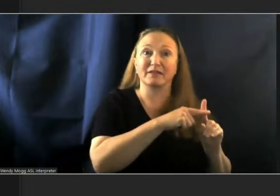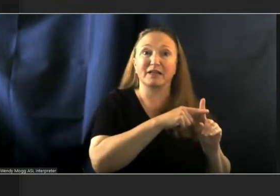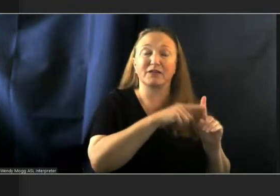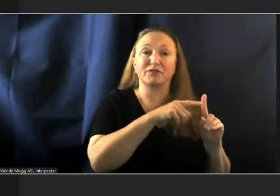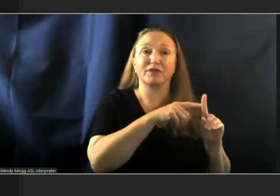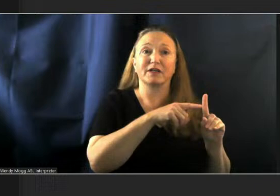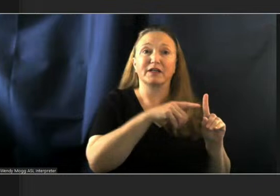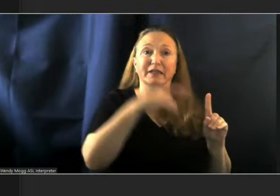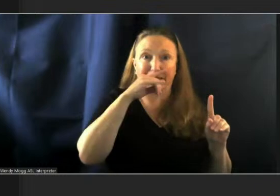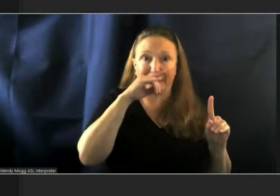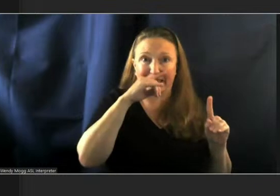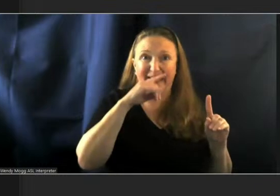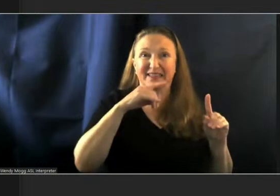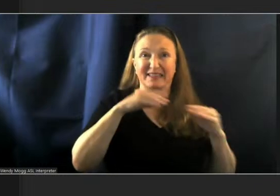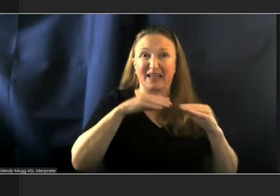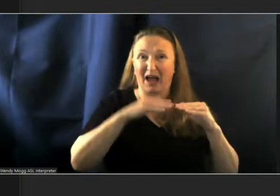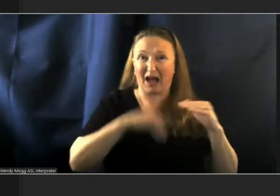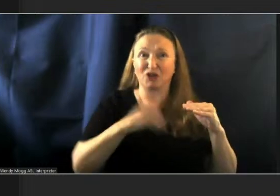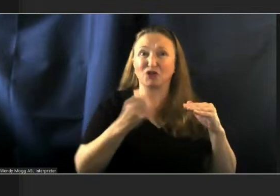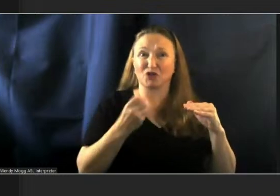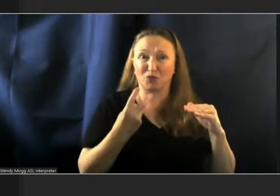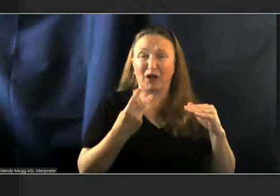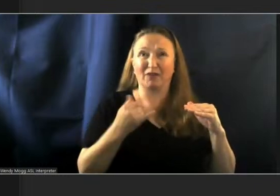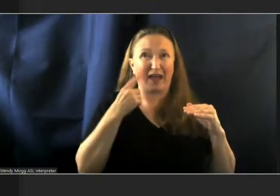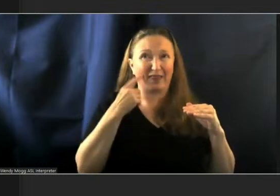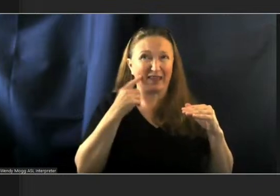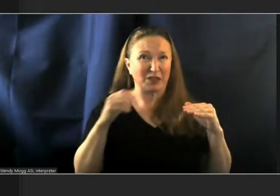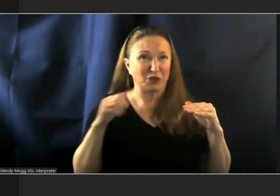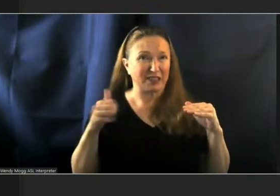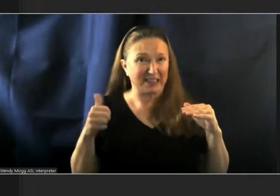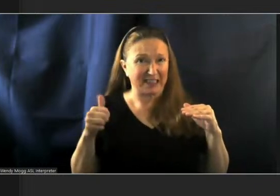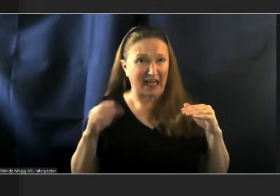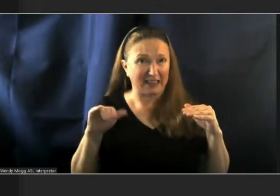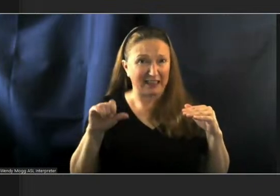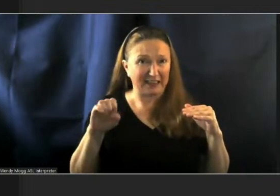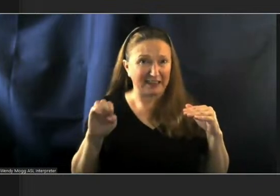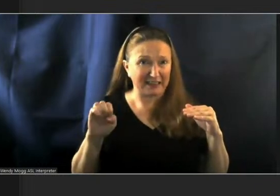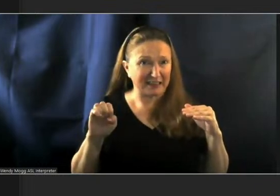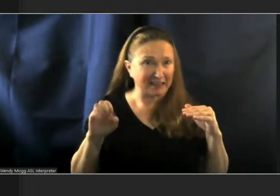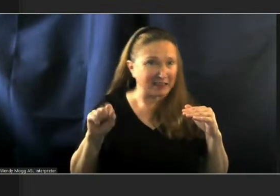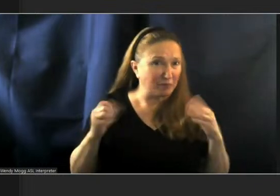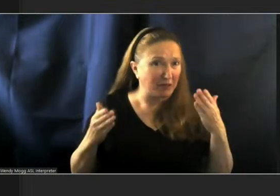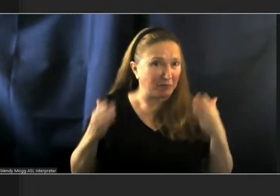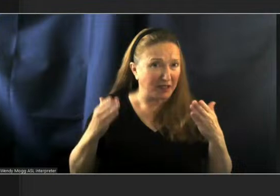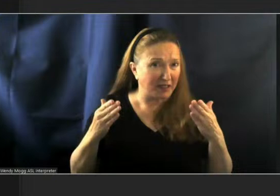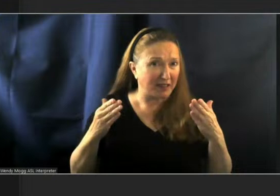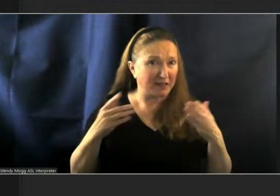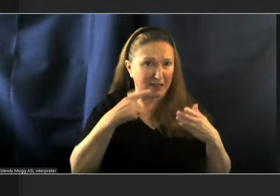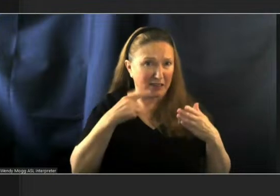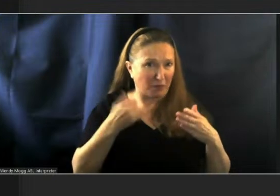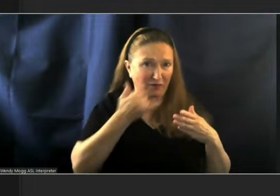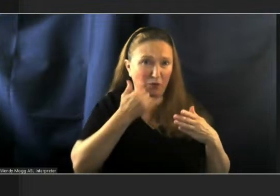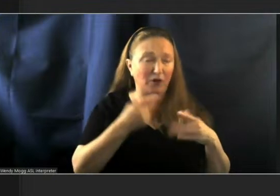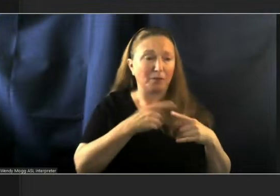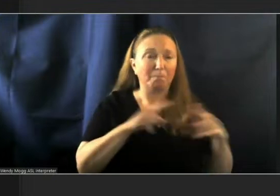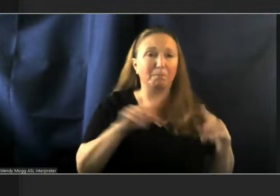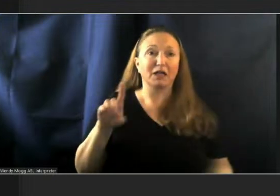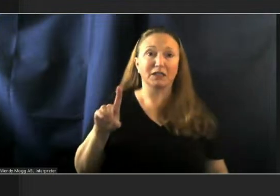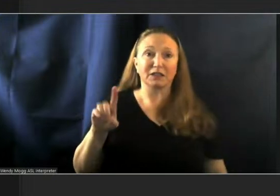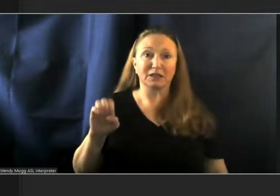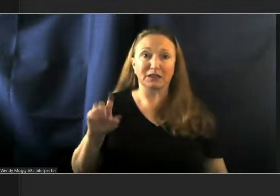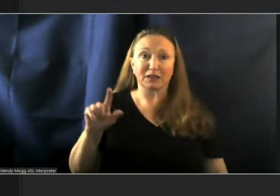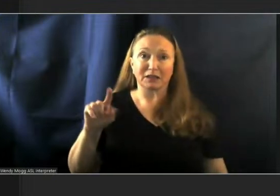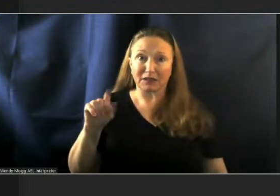12 and under, about 10 positive cases if I'm counting correctly. And I was curious, does the Delta variant appear to be any